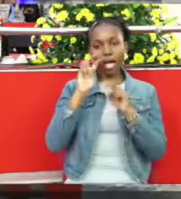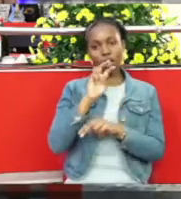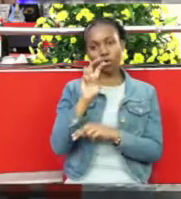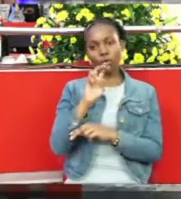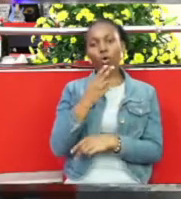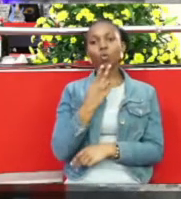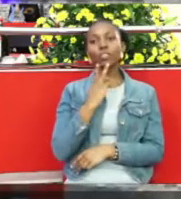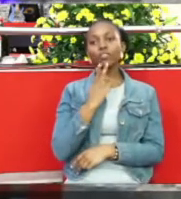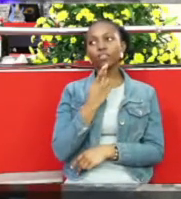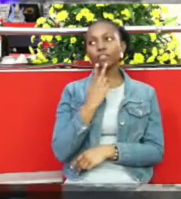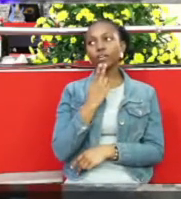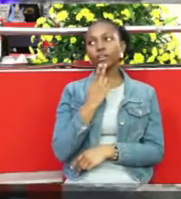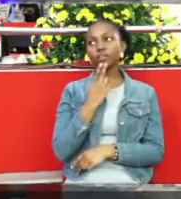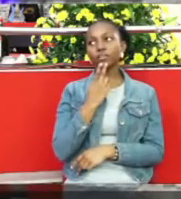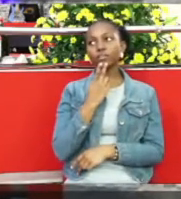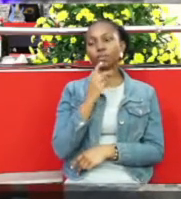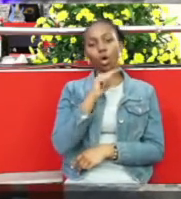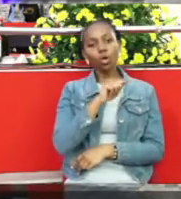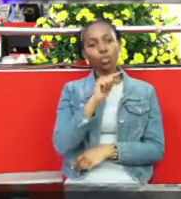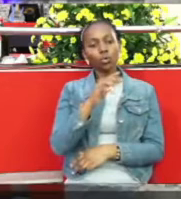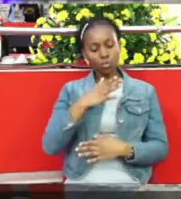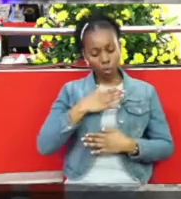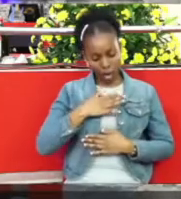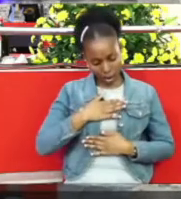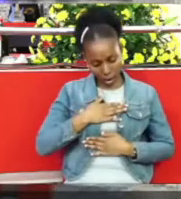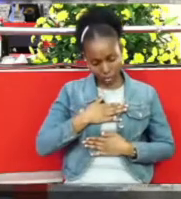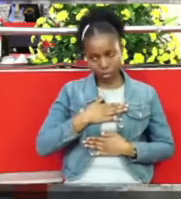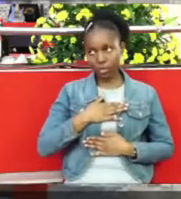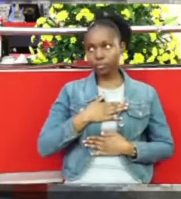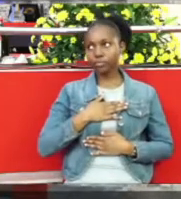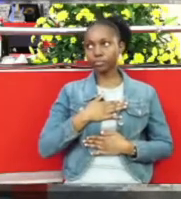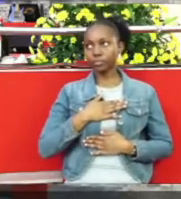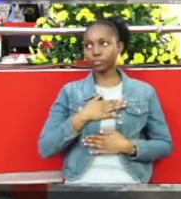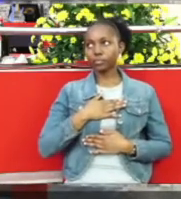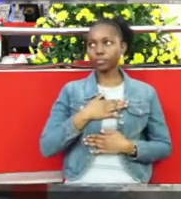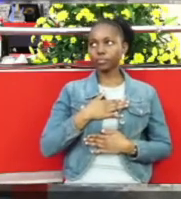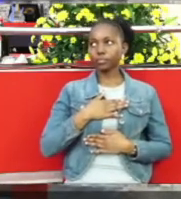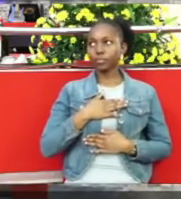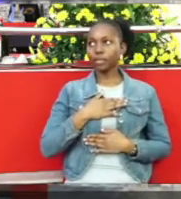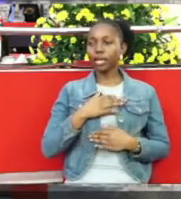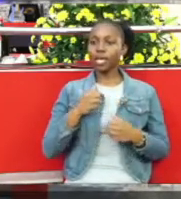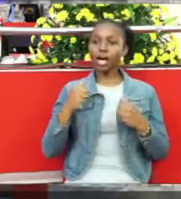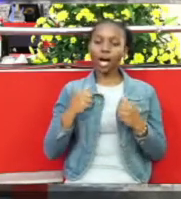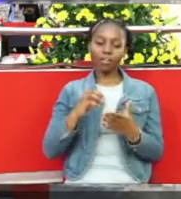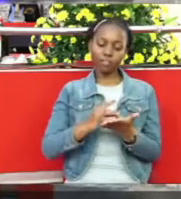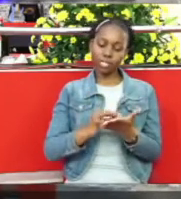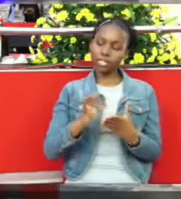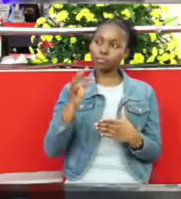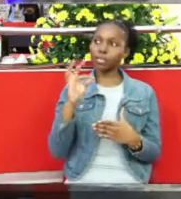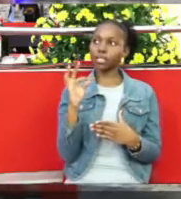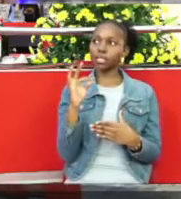Those who are humble and contrite in spirit and who